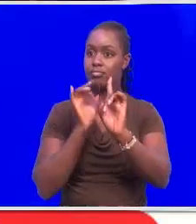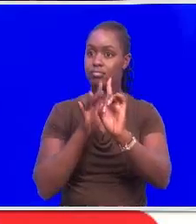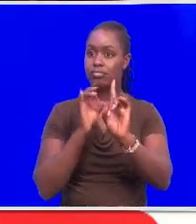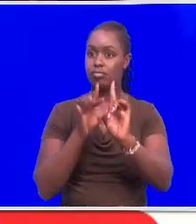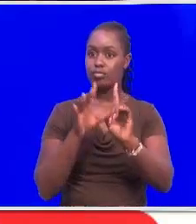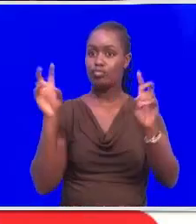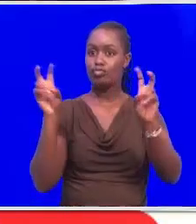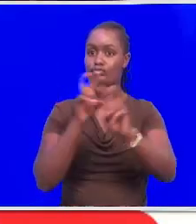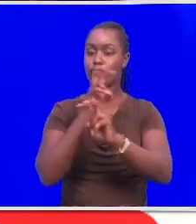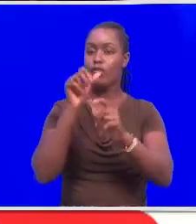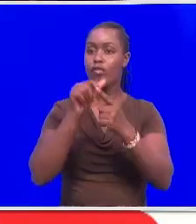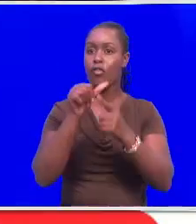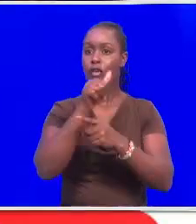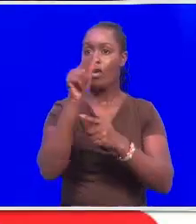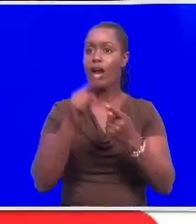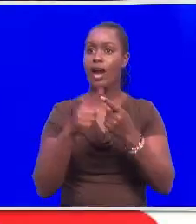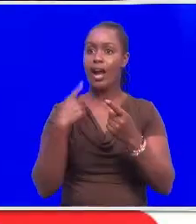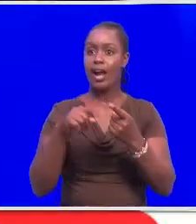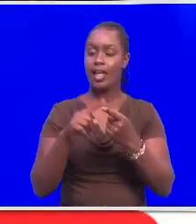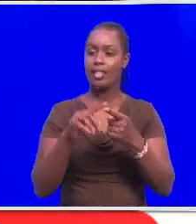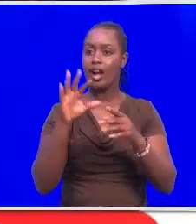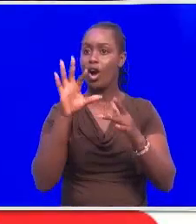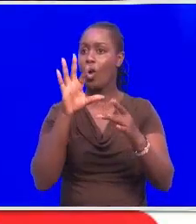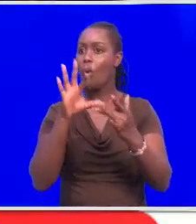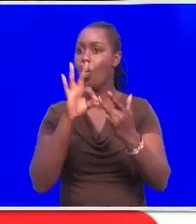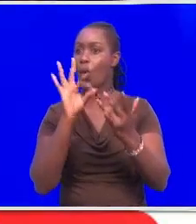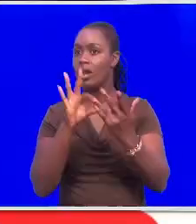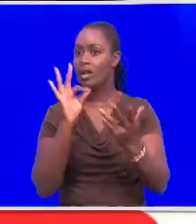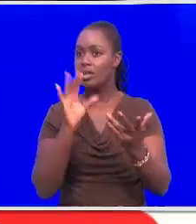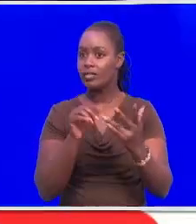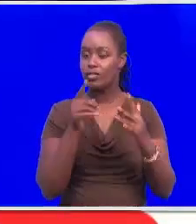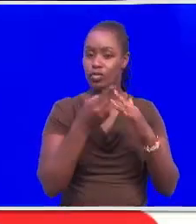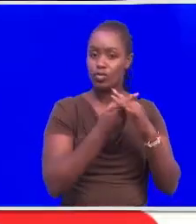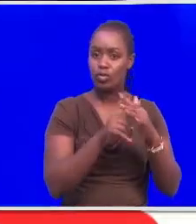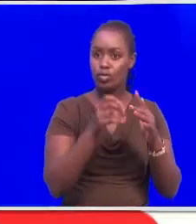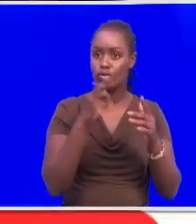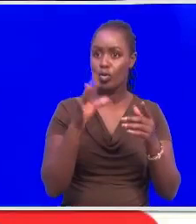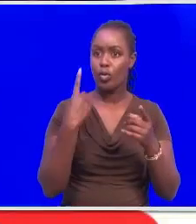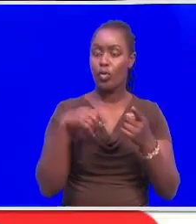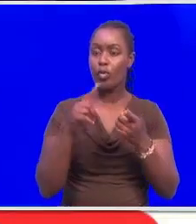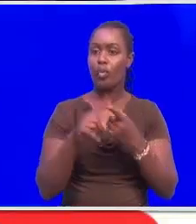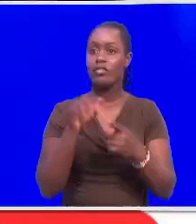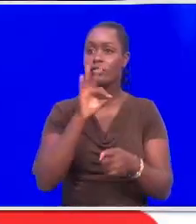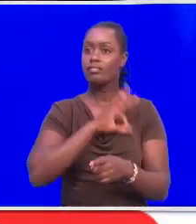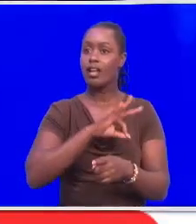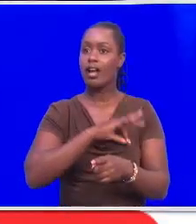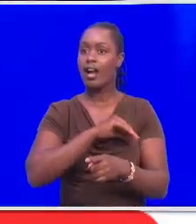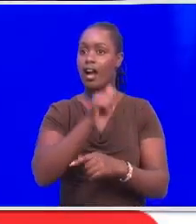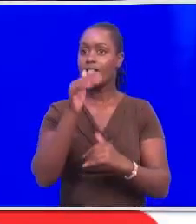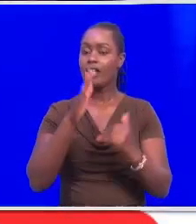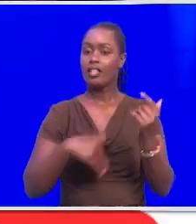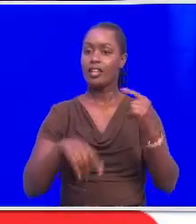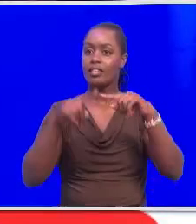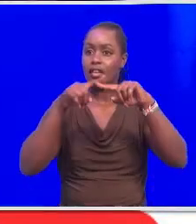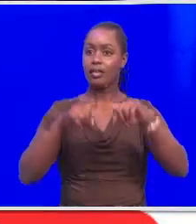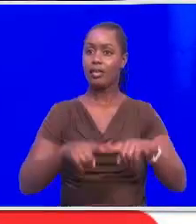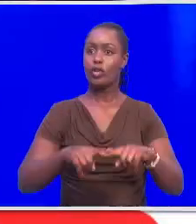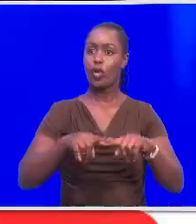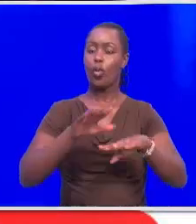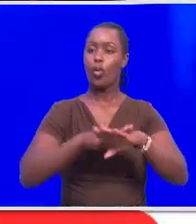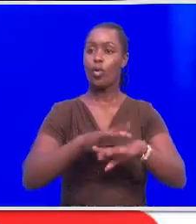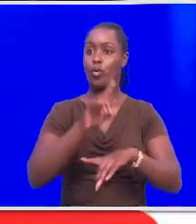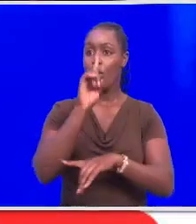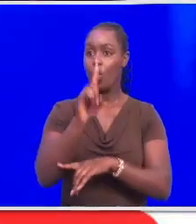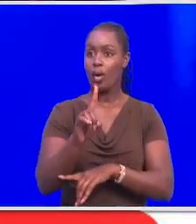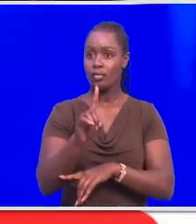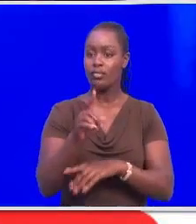or alternative source, or alternative sources of income rather than relying solely on one source of revenue. This